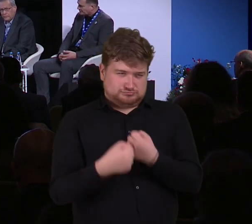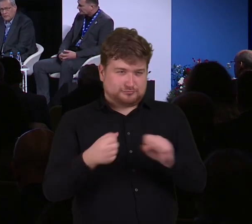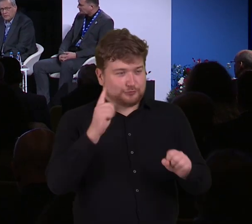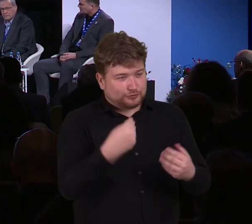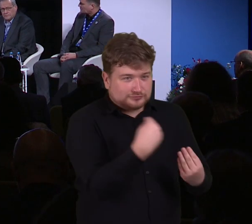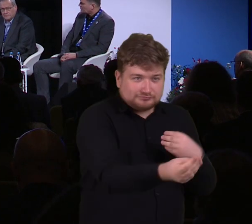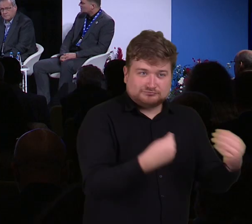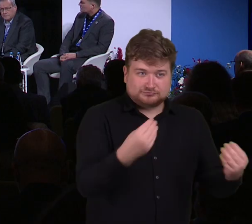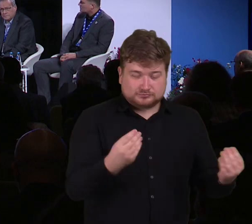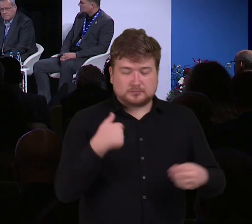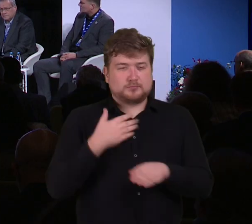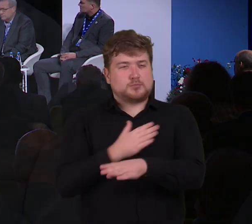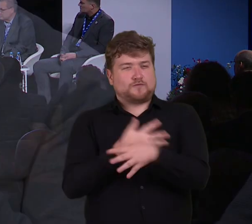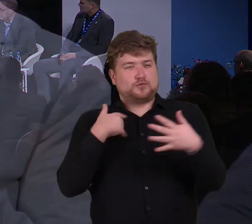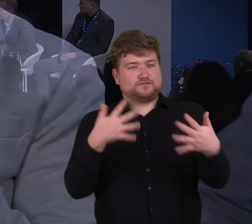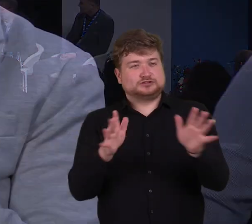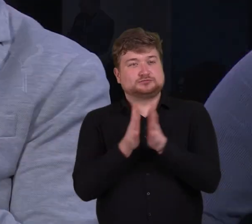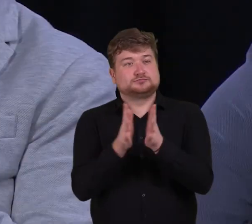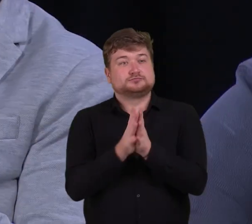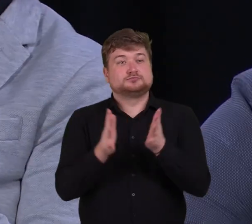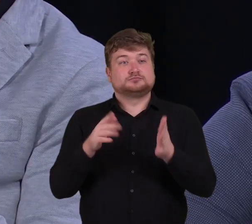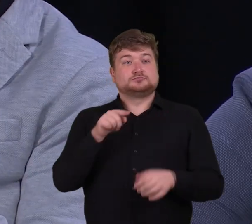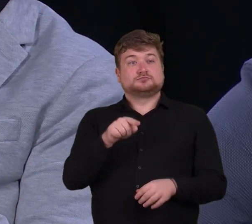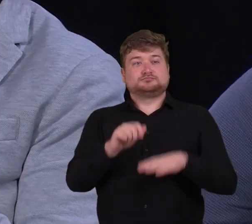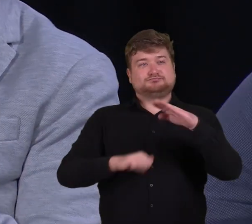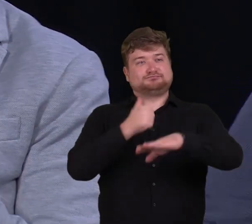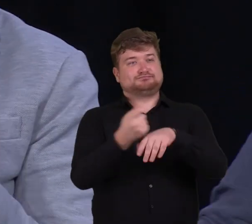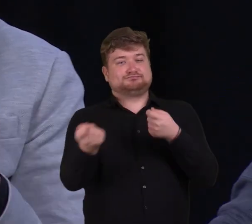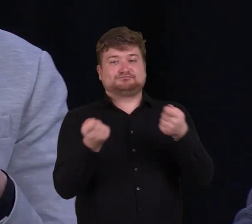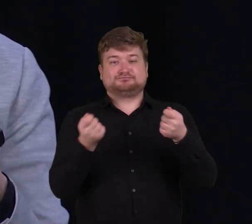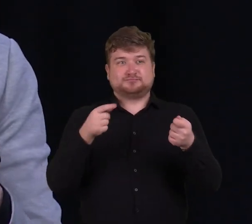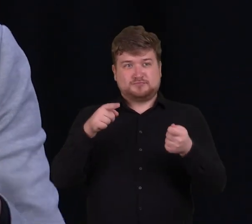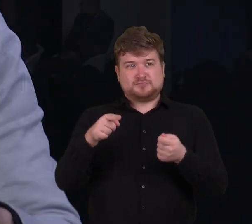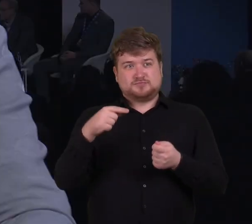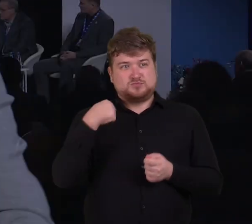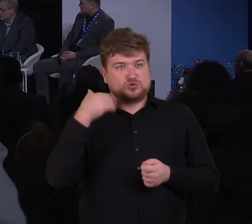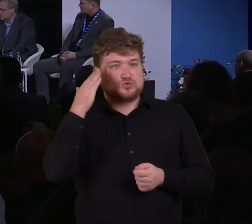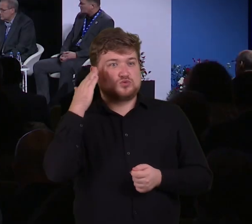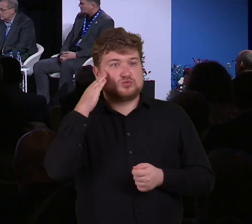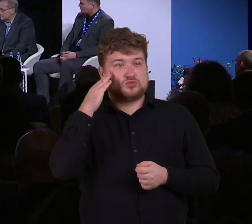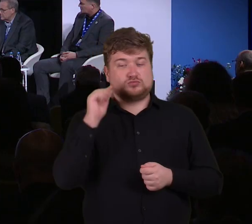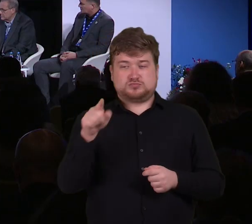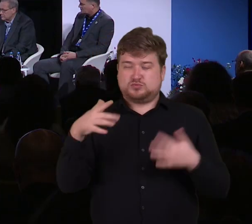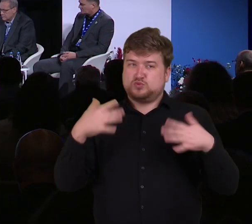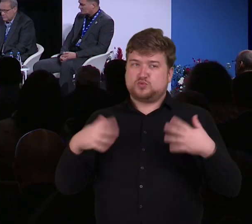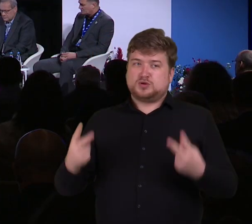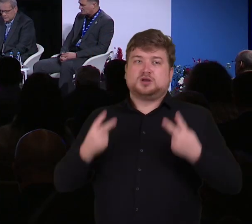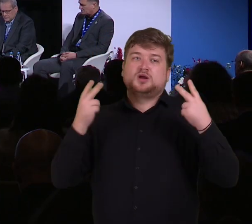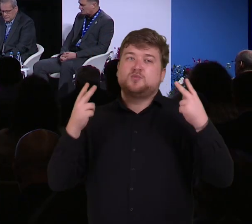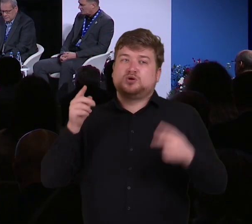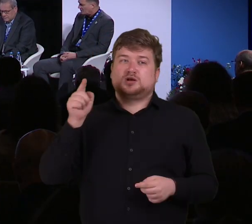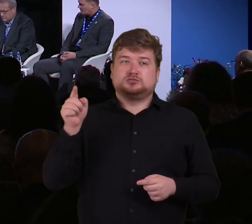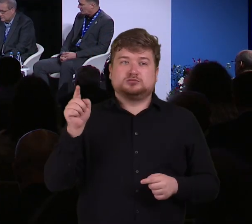ground. I think it's really important. That's why I wanted to stress it. Yeah, thanks. Primož, your 2 points, your 2 expectations?